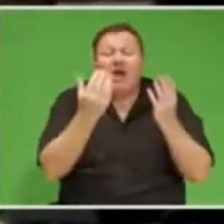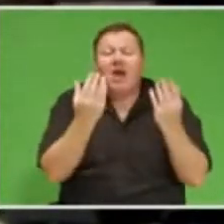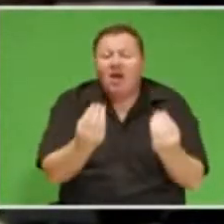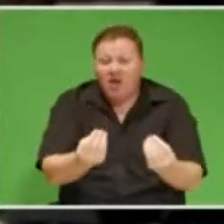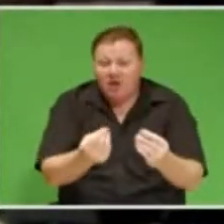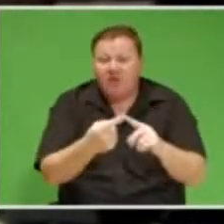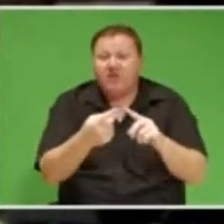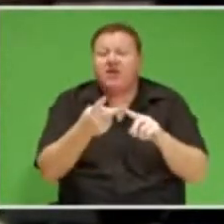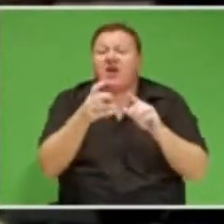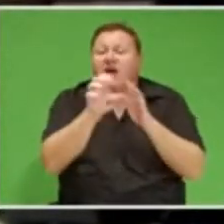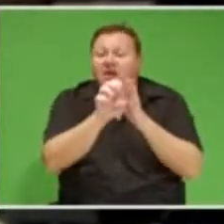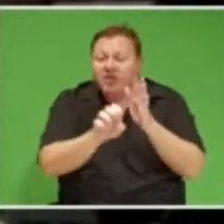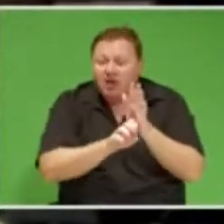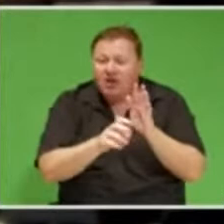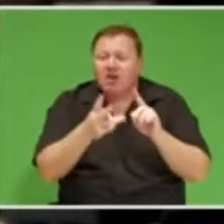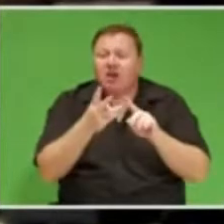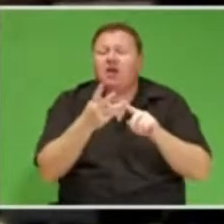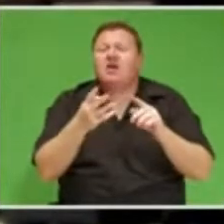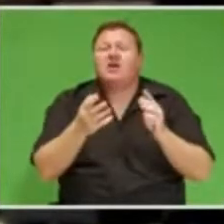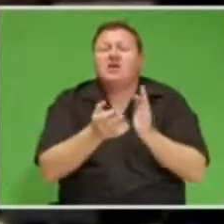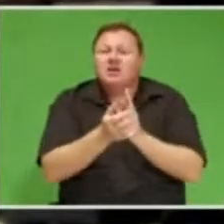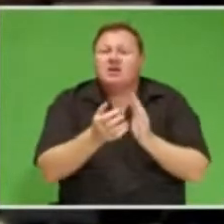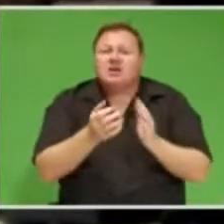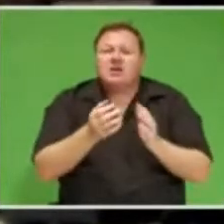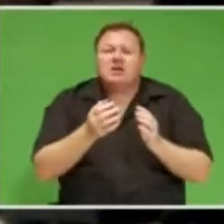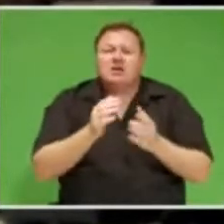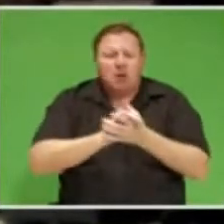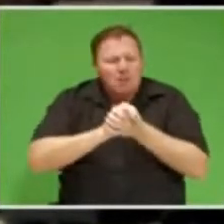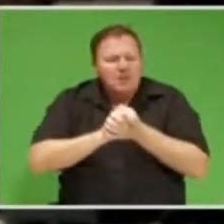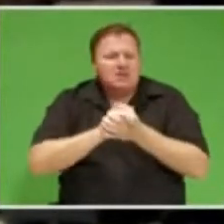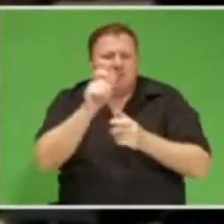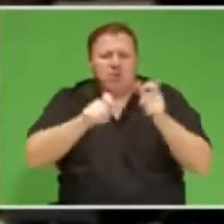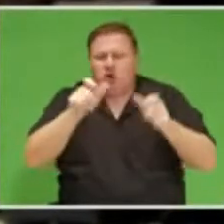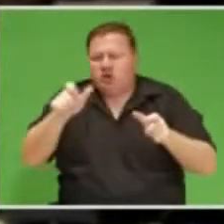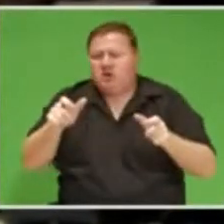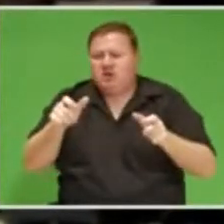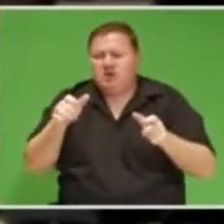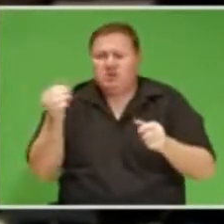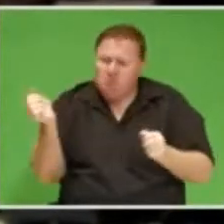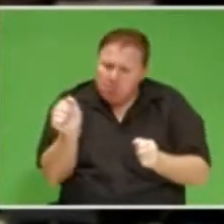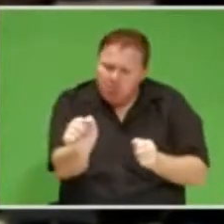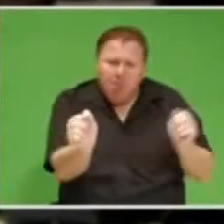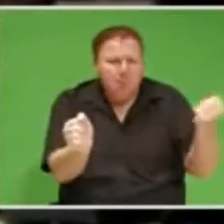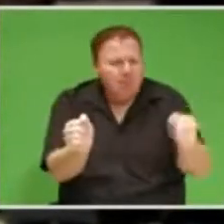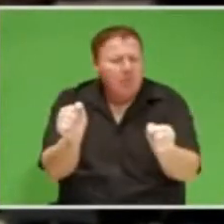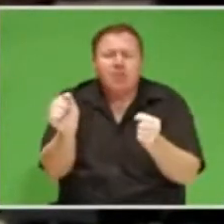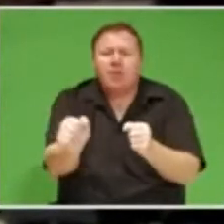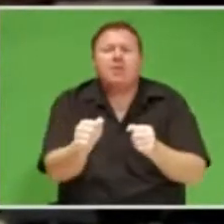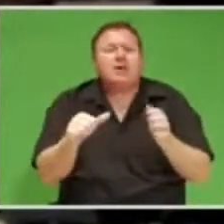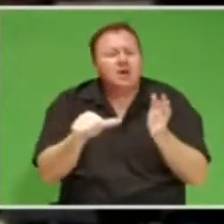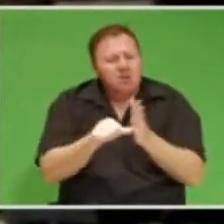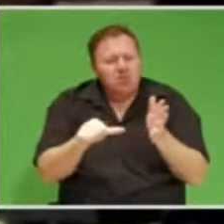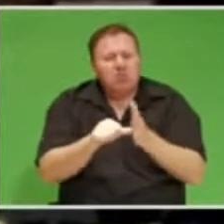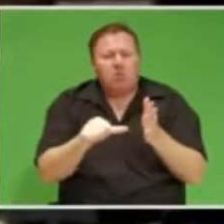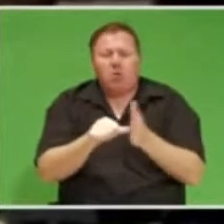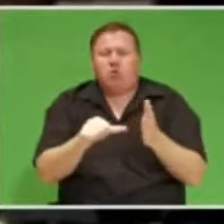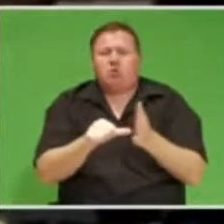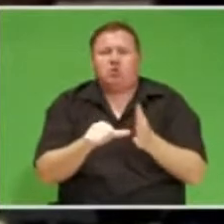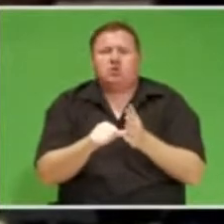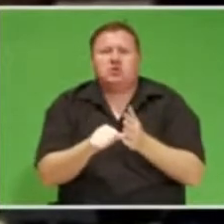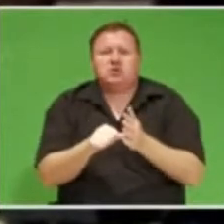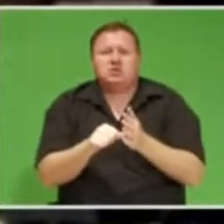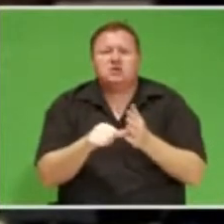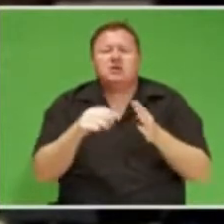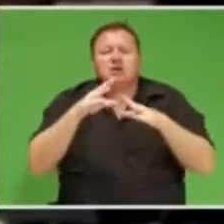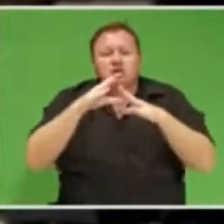ethical people is critical to an effective state and ending corruption and